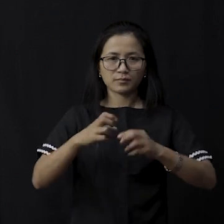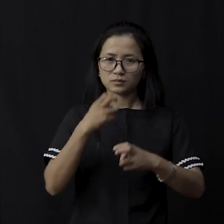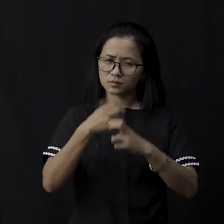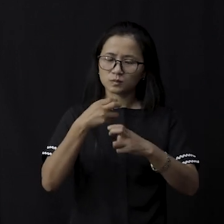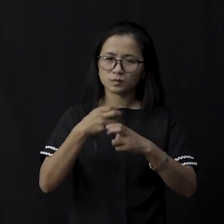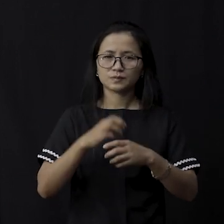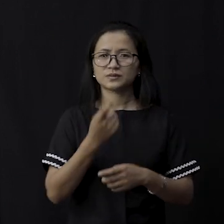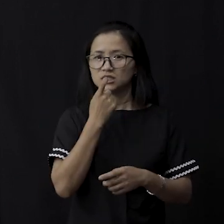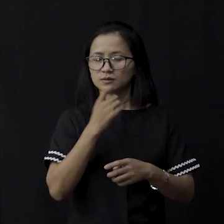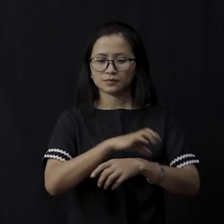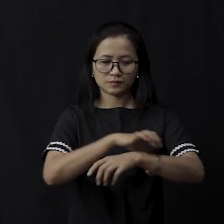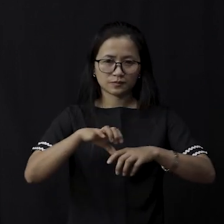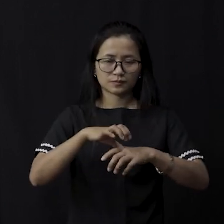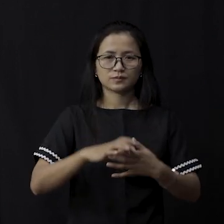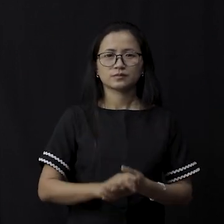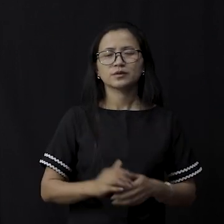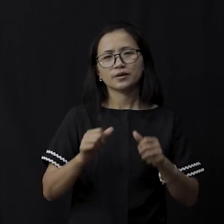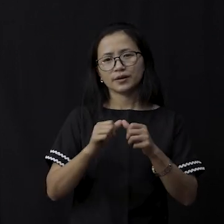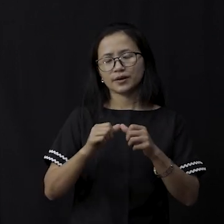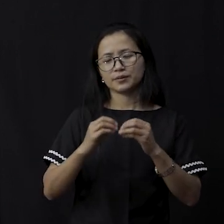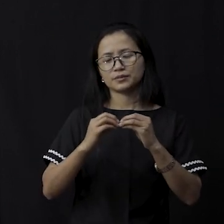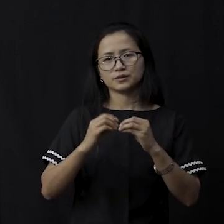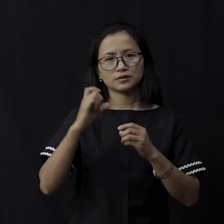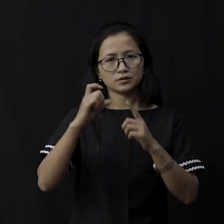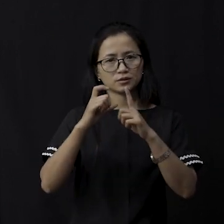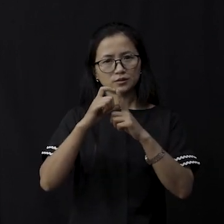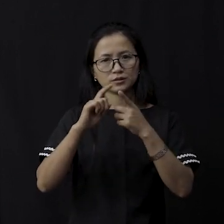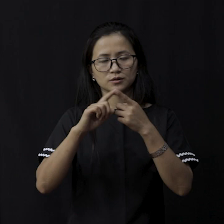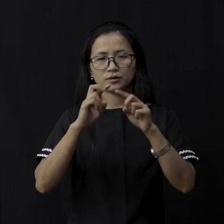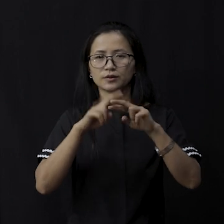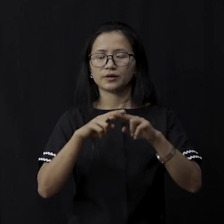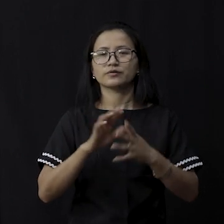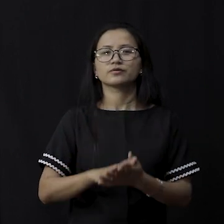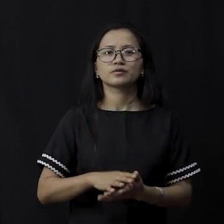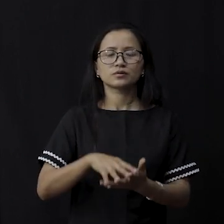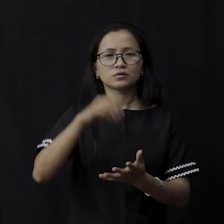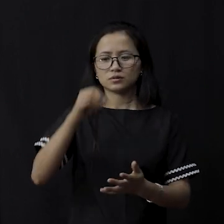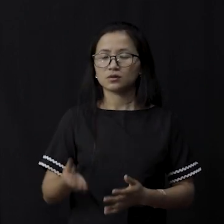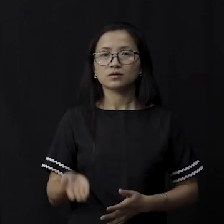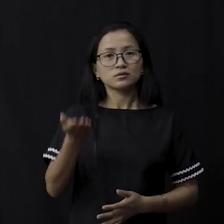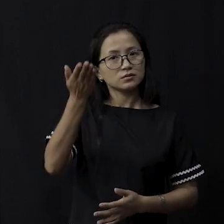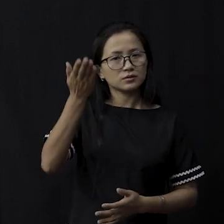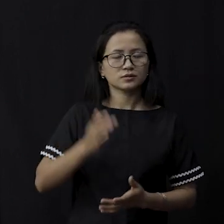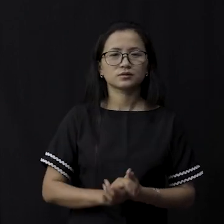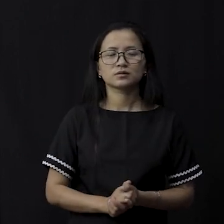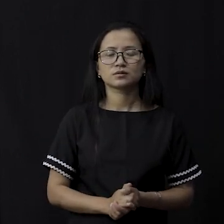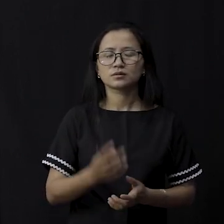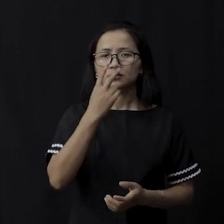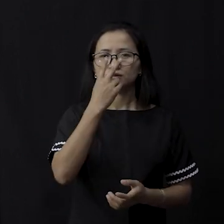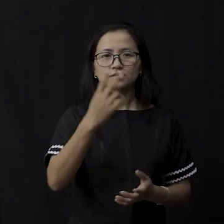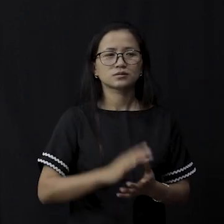so there are so many vitamins, okay, A, B, C, D, E, F. There are so many vitamins you will learn in your higher classes. But today, let us